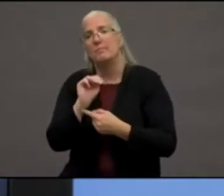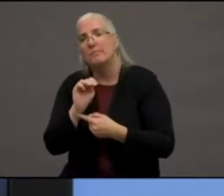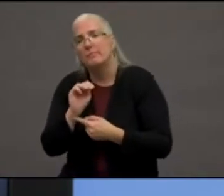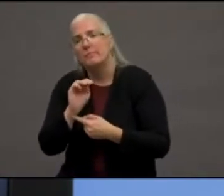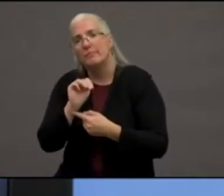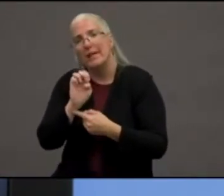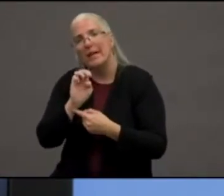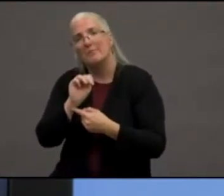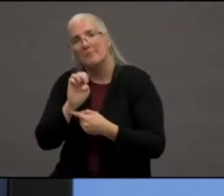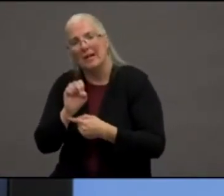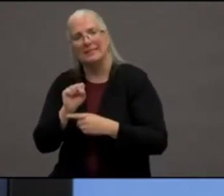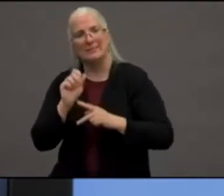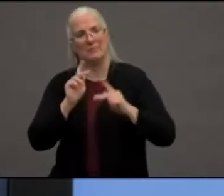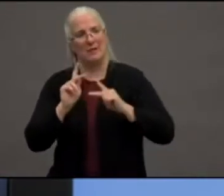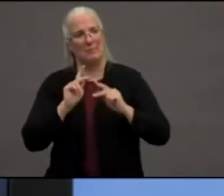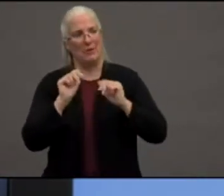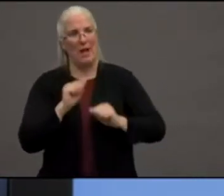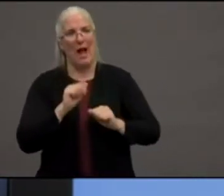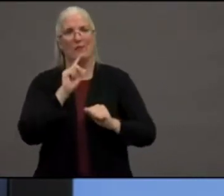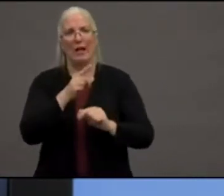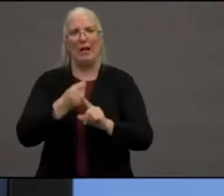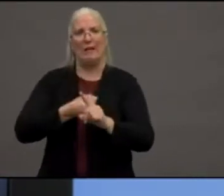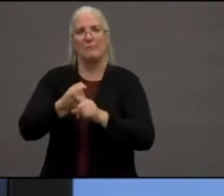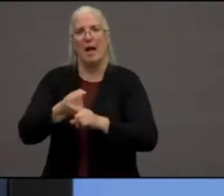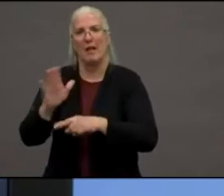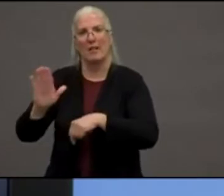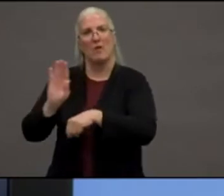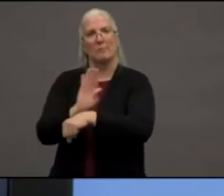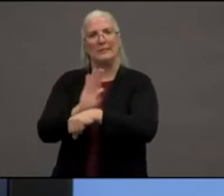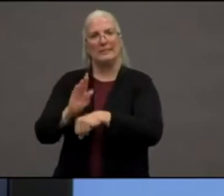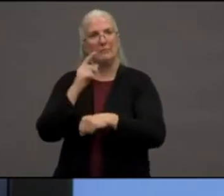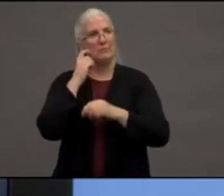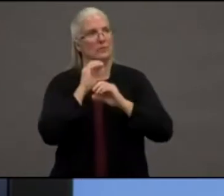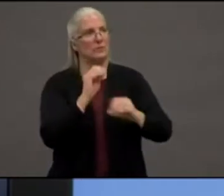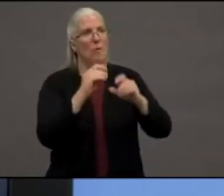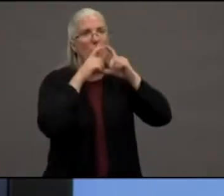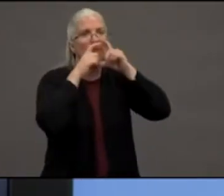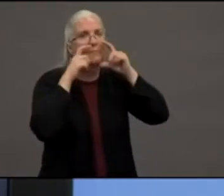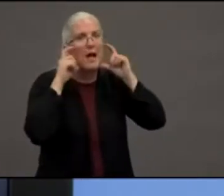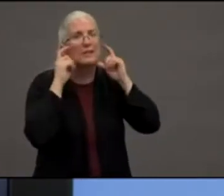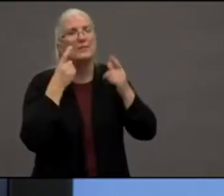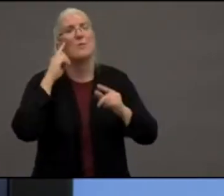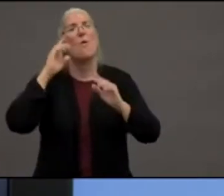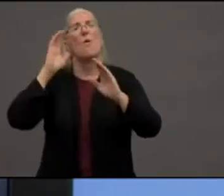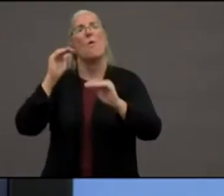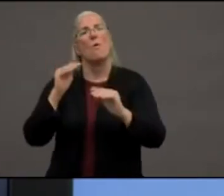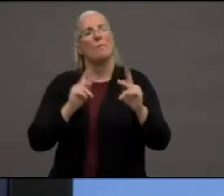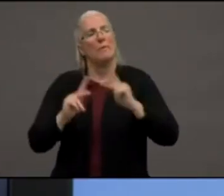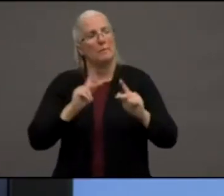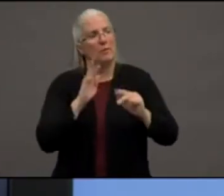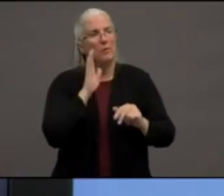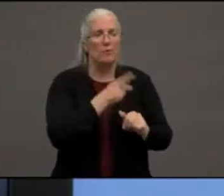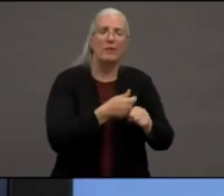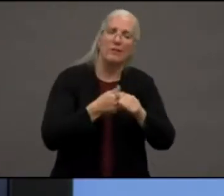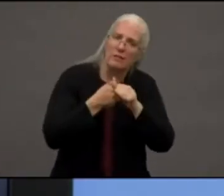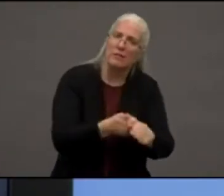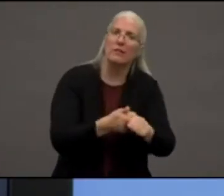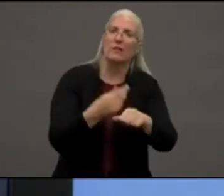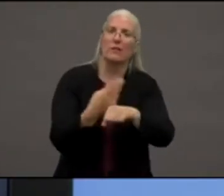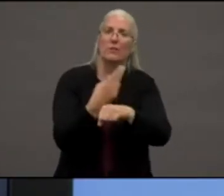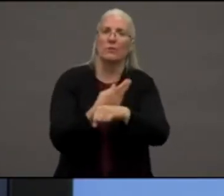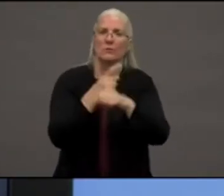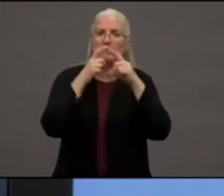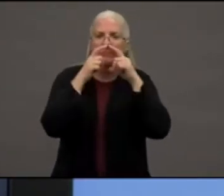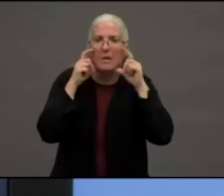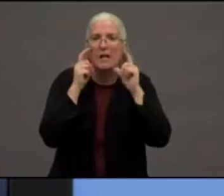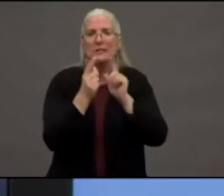or firm with their customers. They really hope that people can come in and follow the rules. So we are encouraging people, if you are going to visit a business, please make